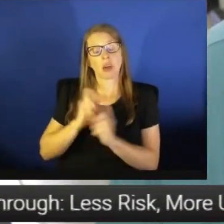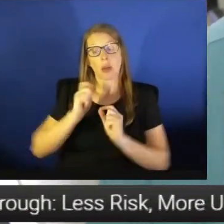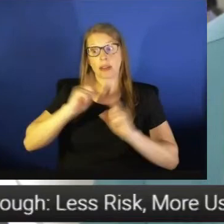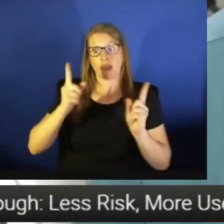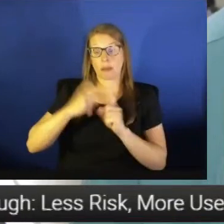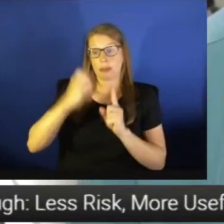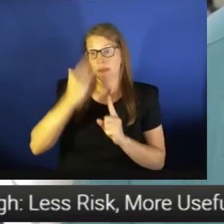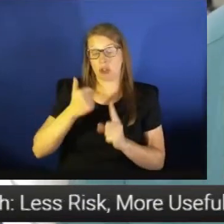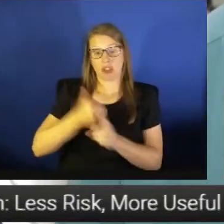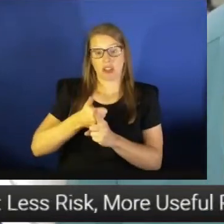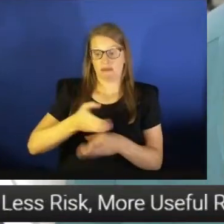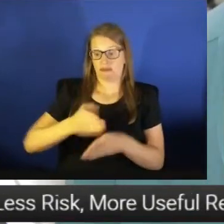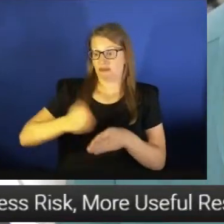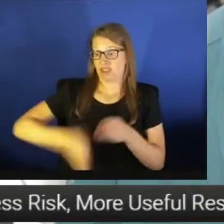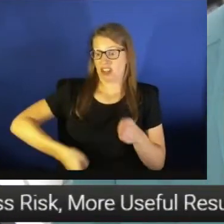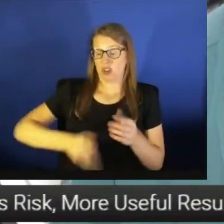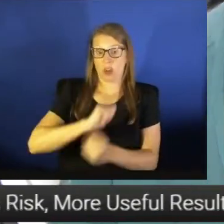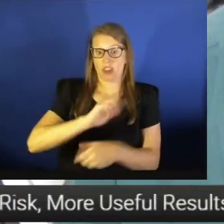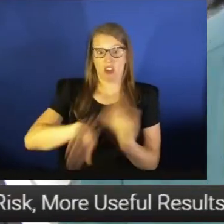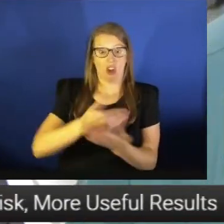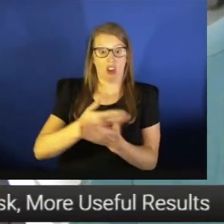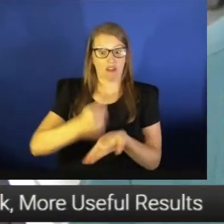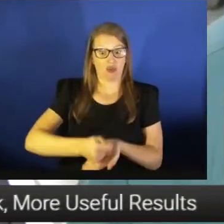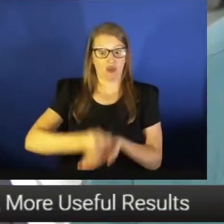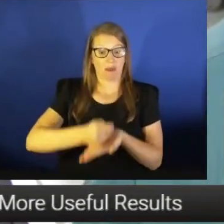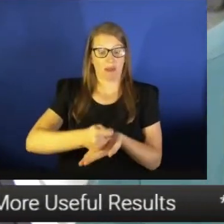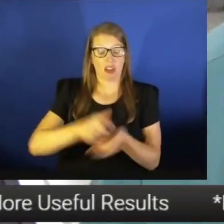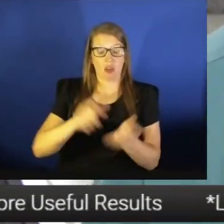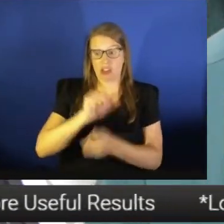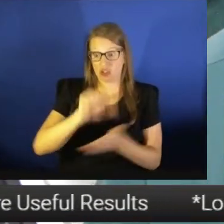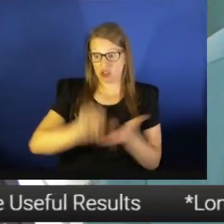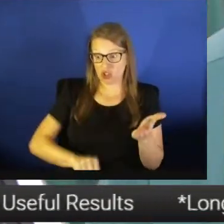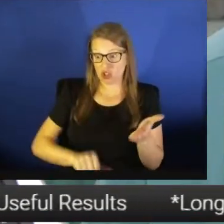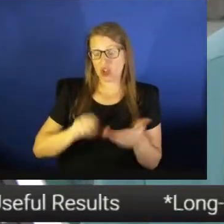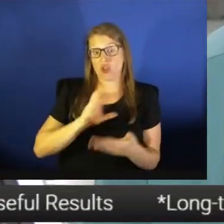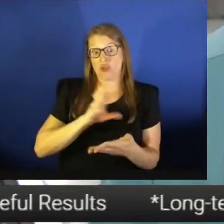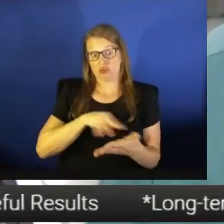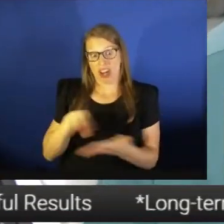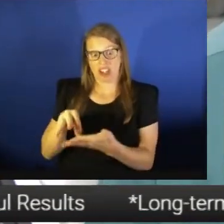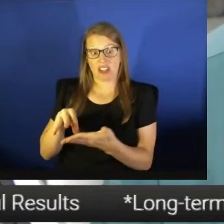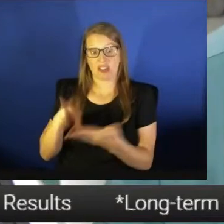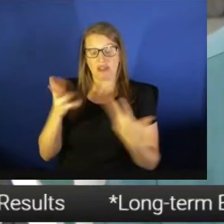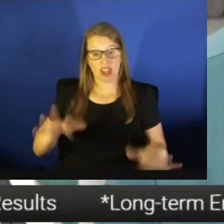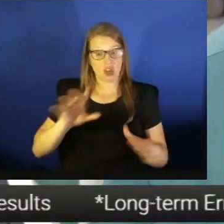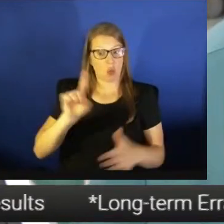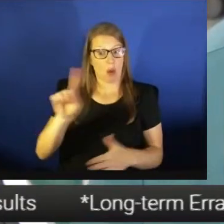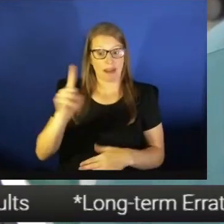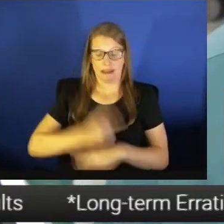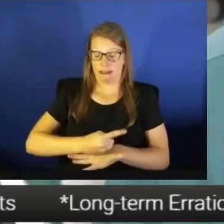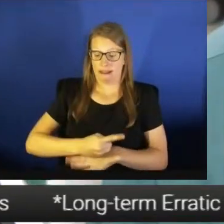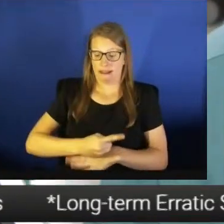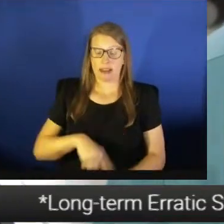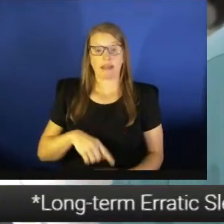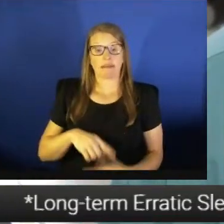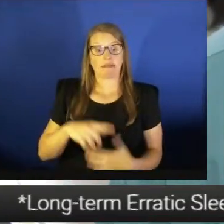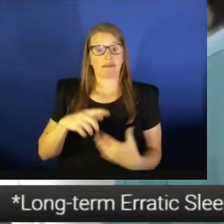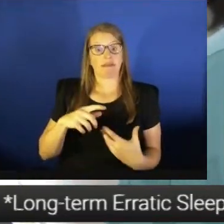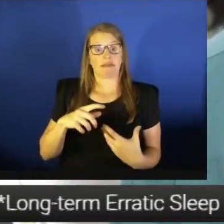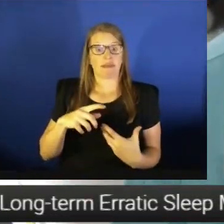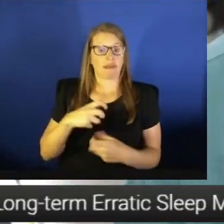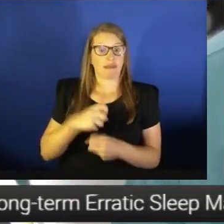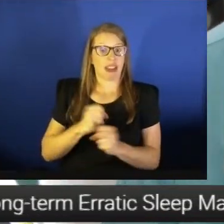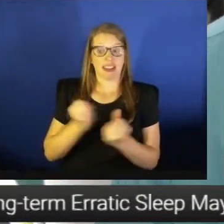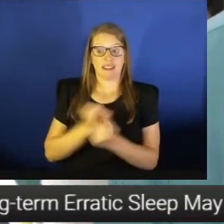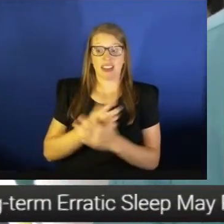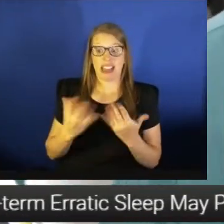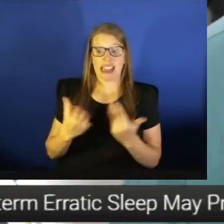completed with all of her treatments with surgery and radiation completed in one day. and it just makes everything super convenient and easy.